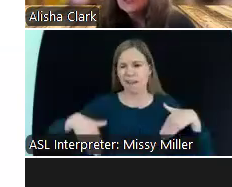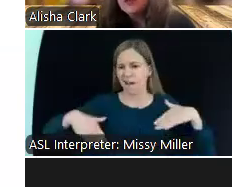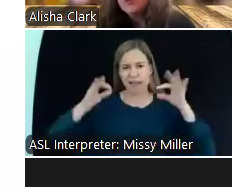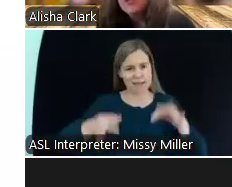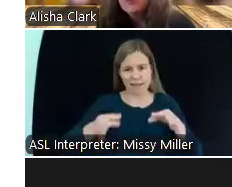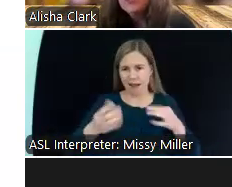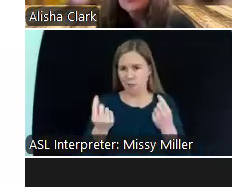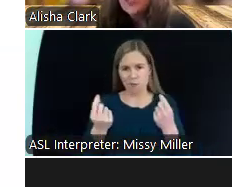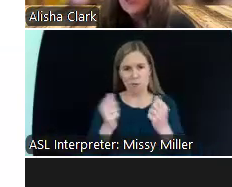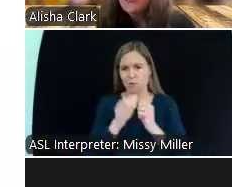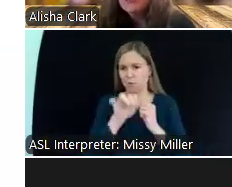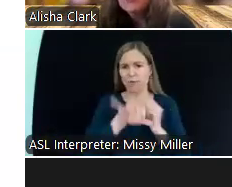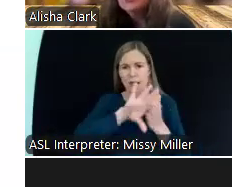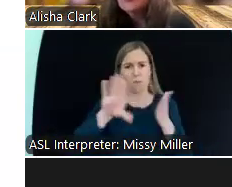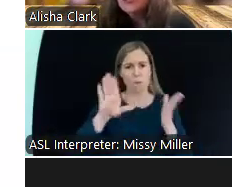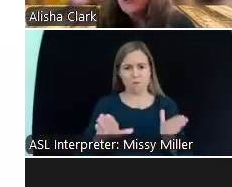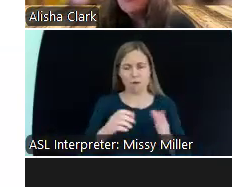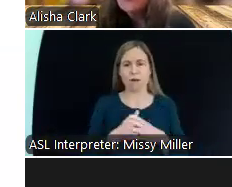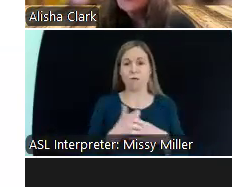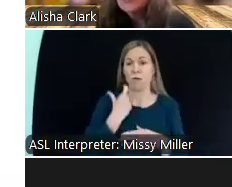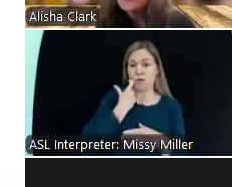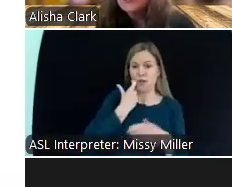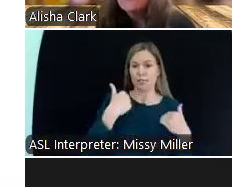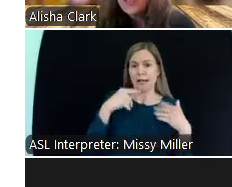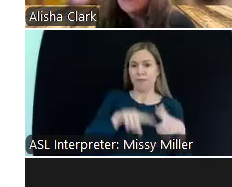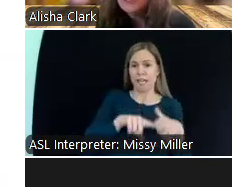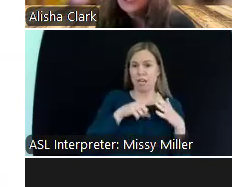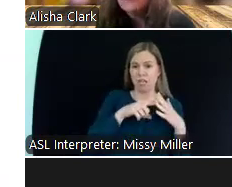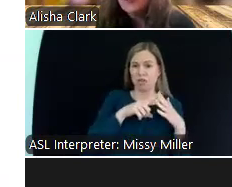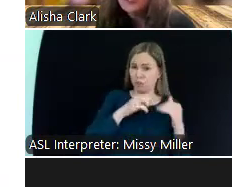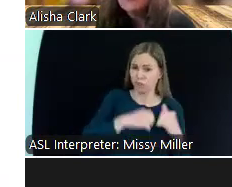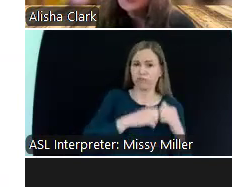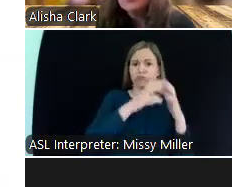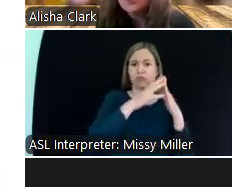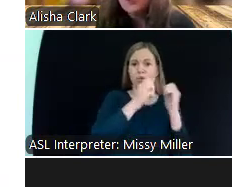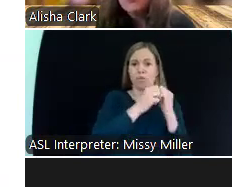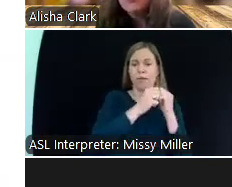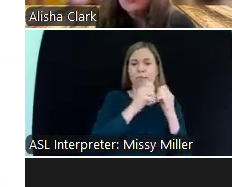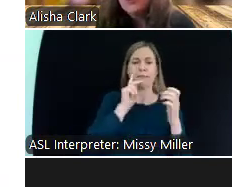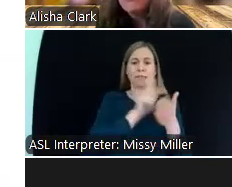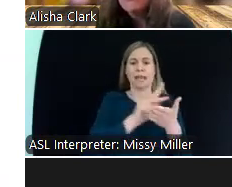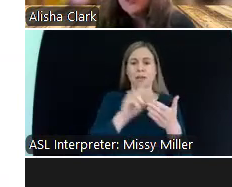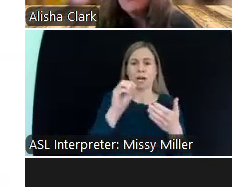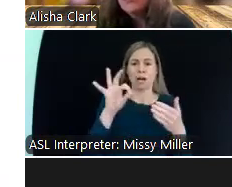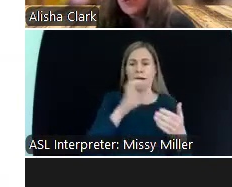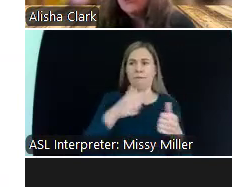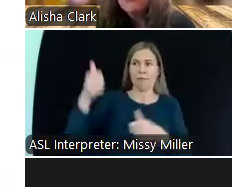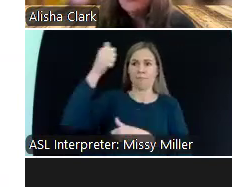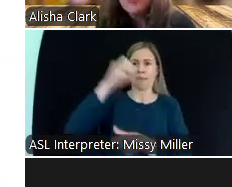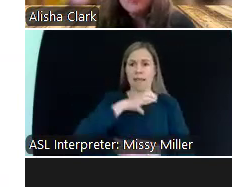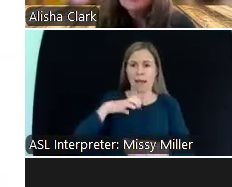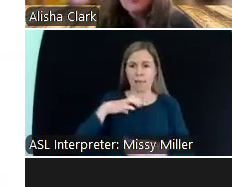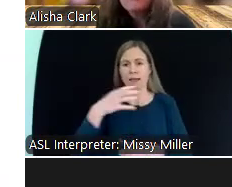yet. So we just had our initial kickoff with the Secretary of the Cabinet and then our commissioners within the Department for Behavioral